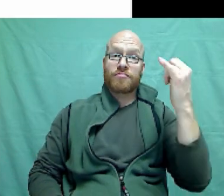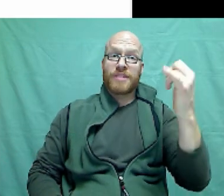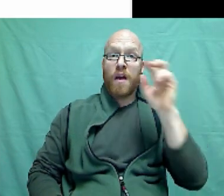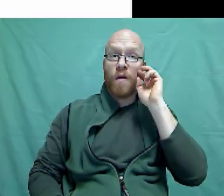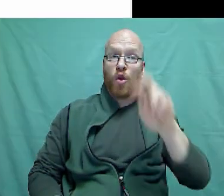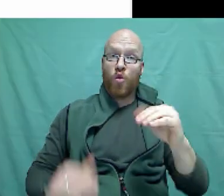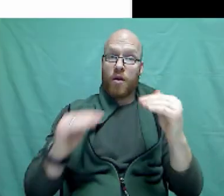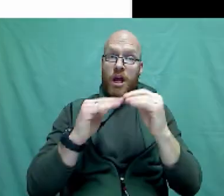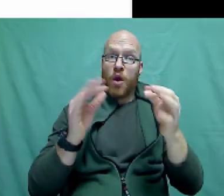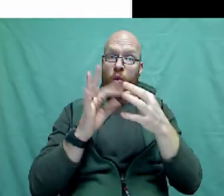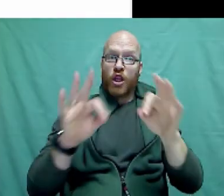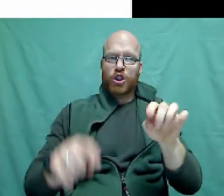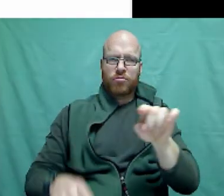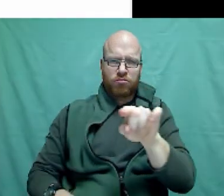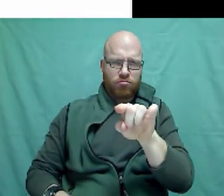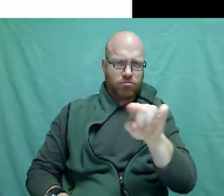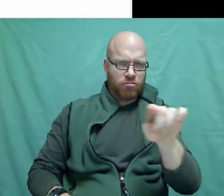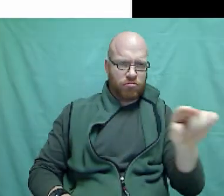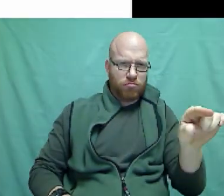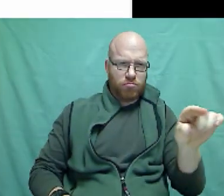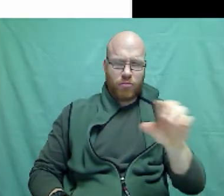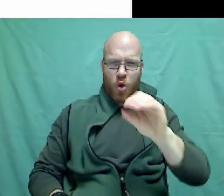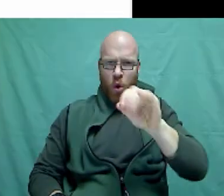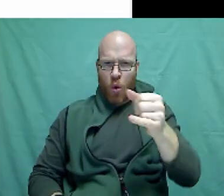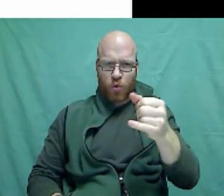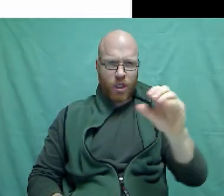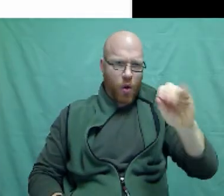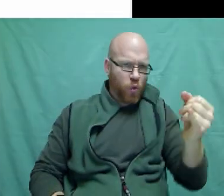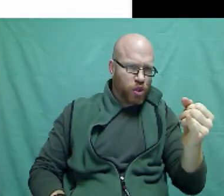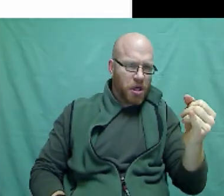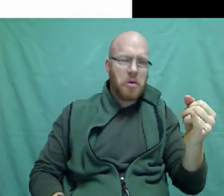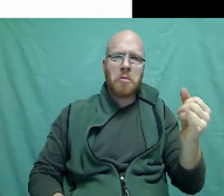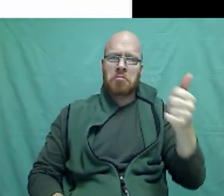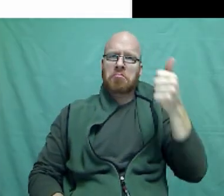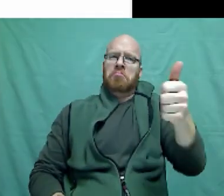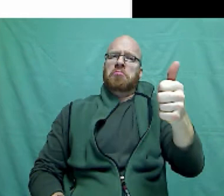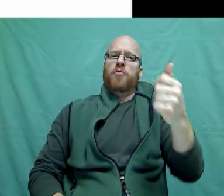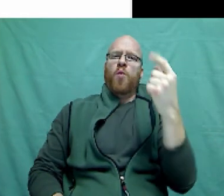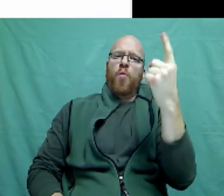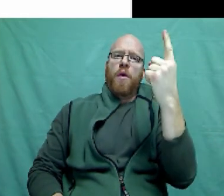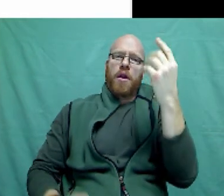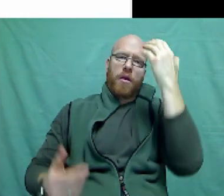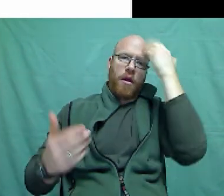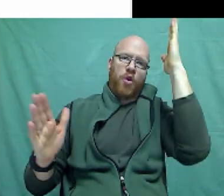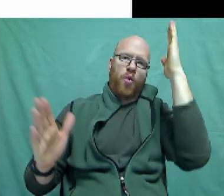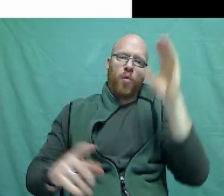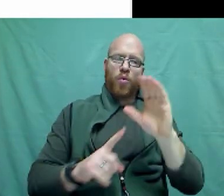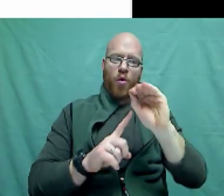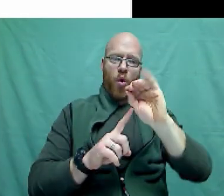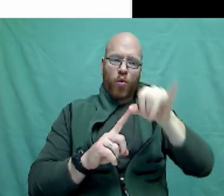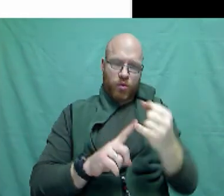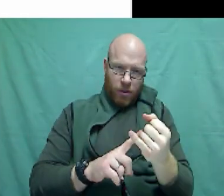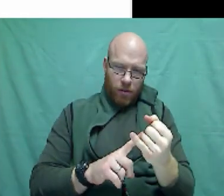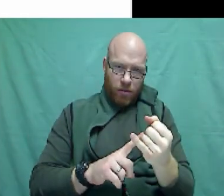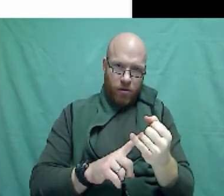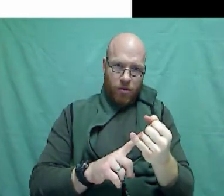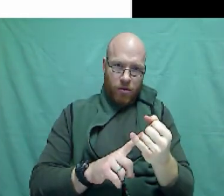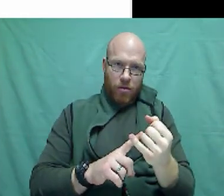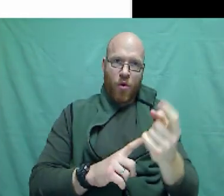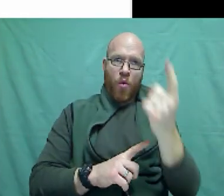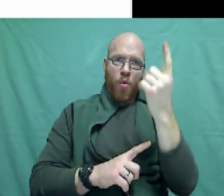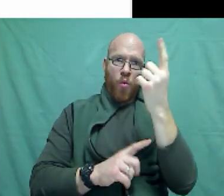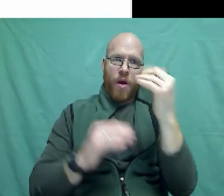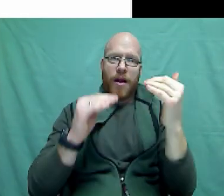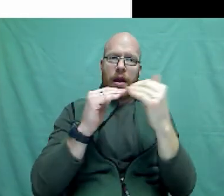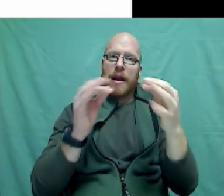Okay, now you see our equation here. We have OJ here twice, so we have one unknown,